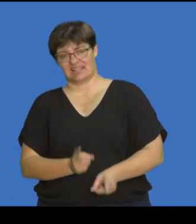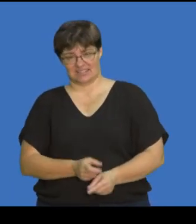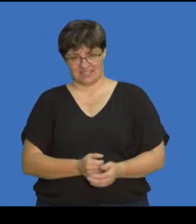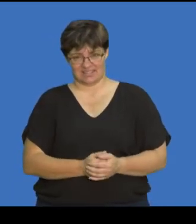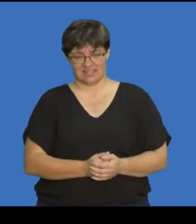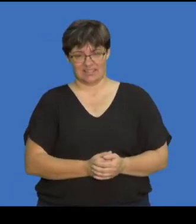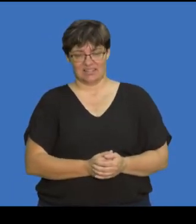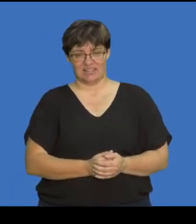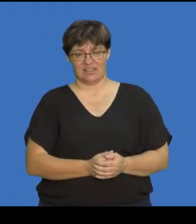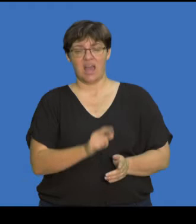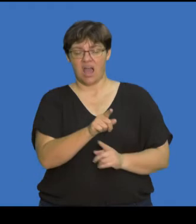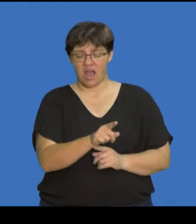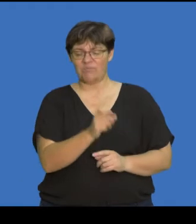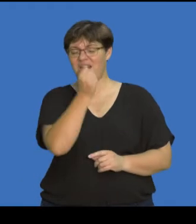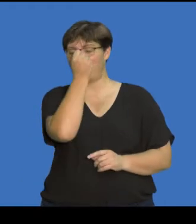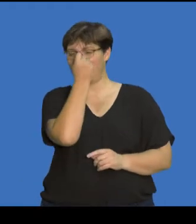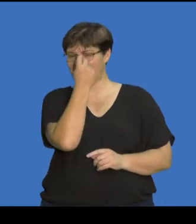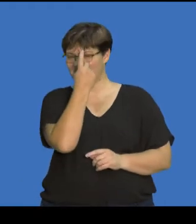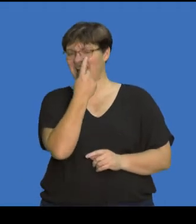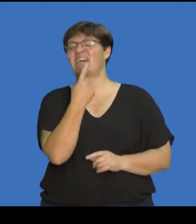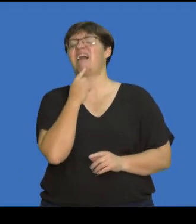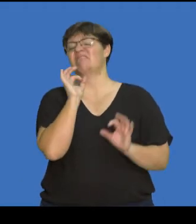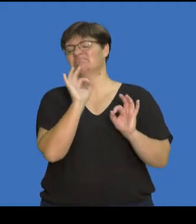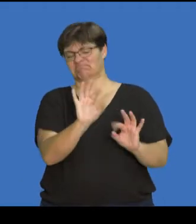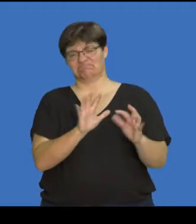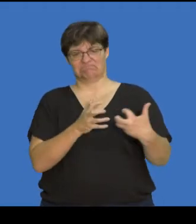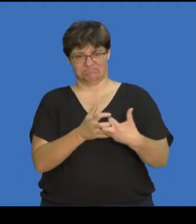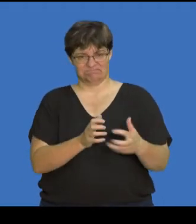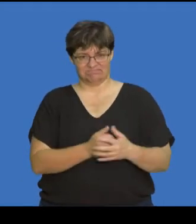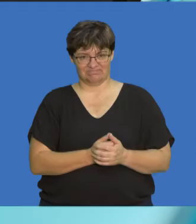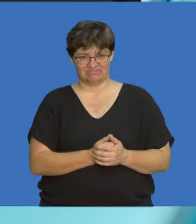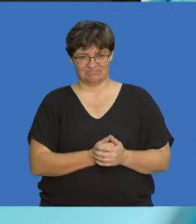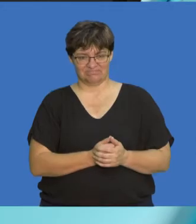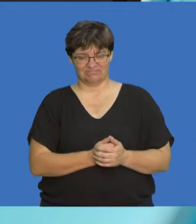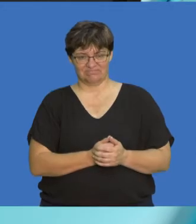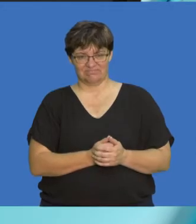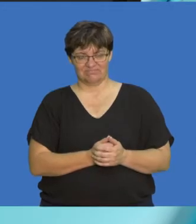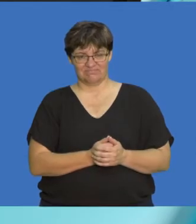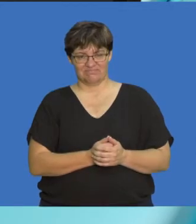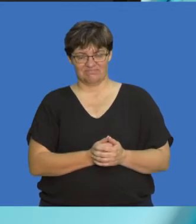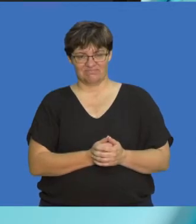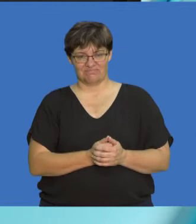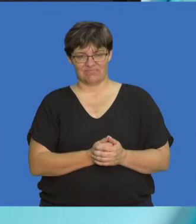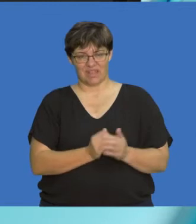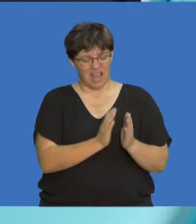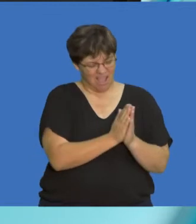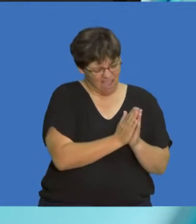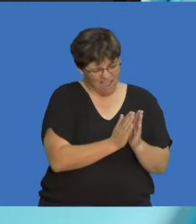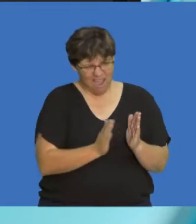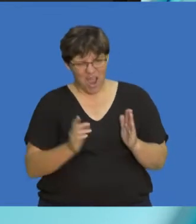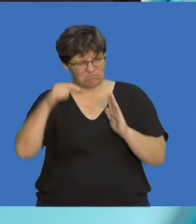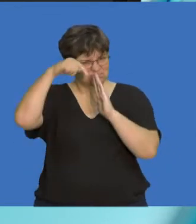also understand what you are doing. So guys, we've covered a very comprehensive type of question